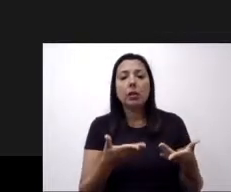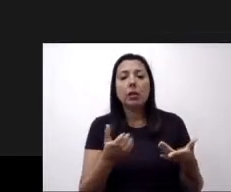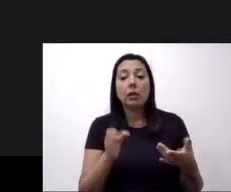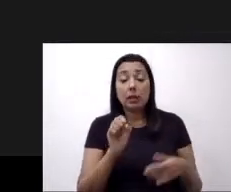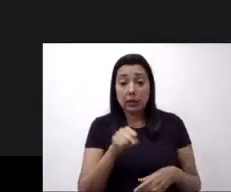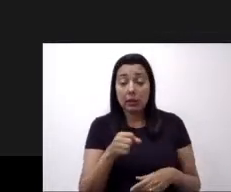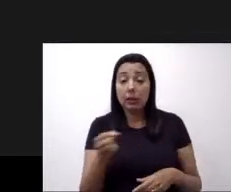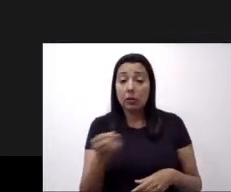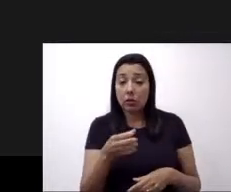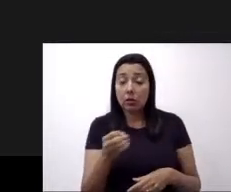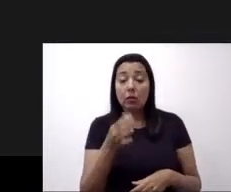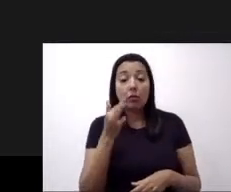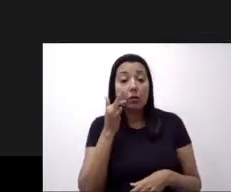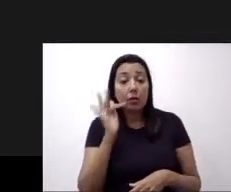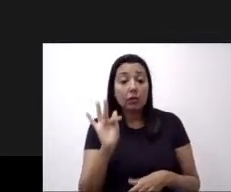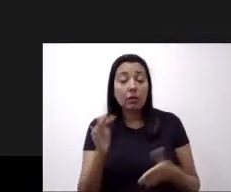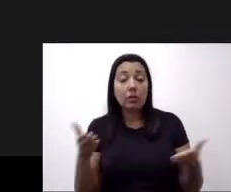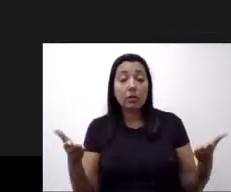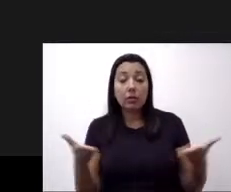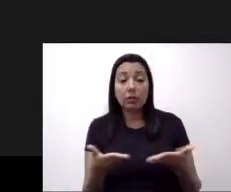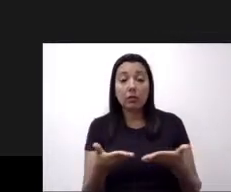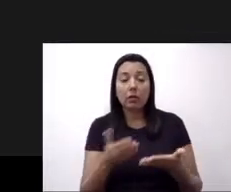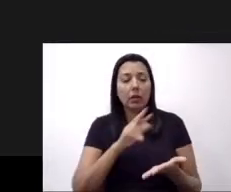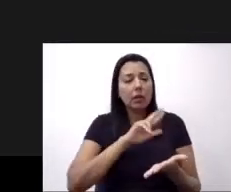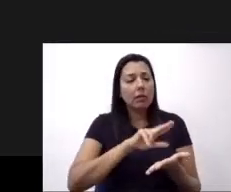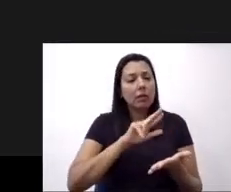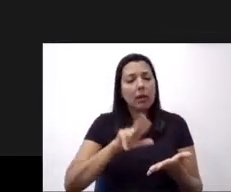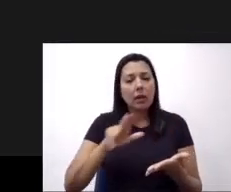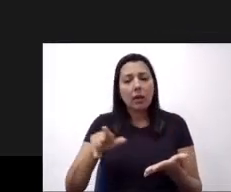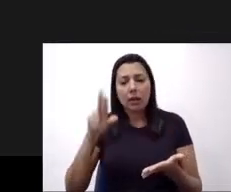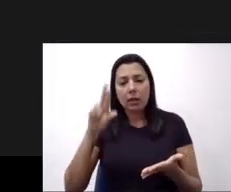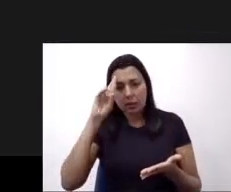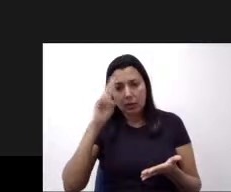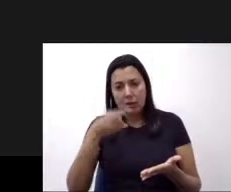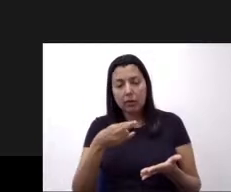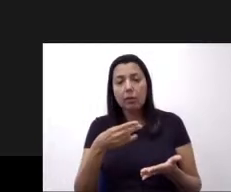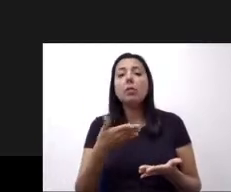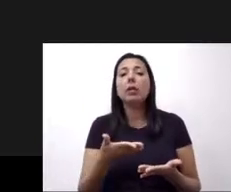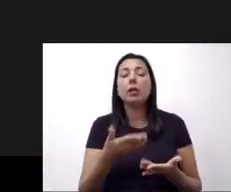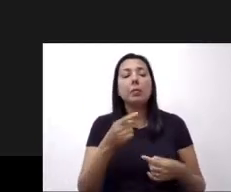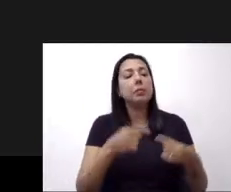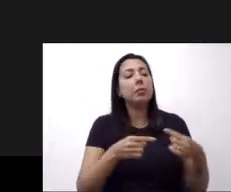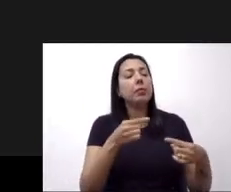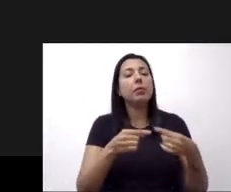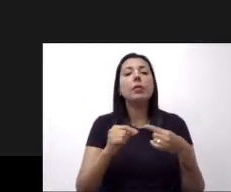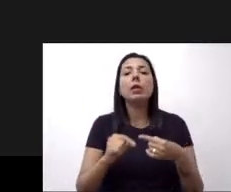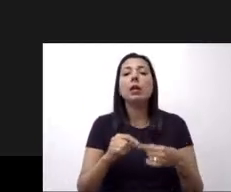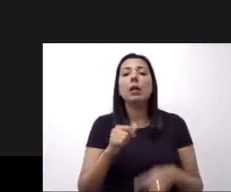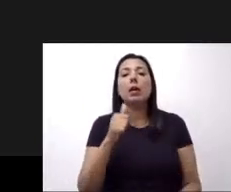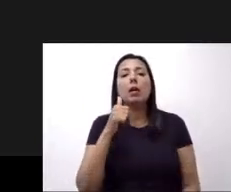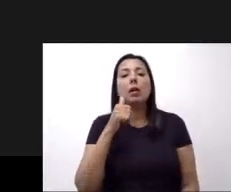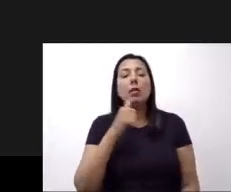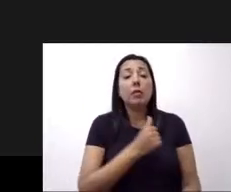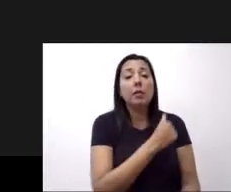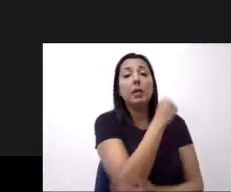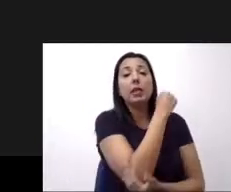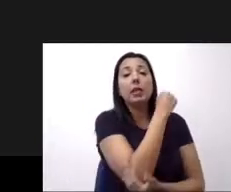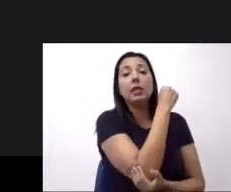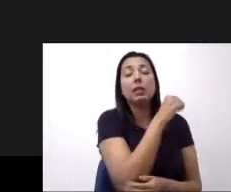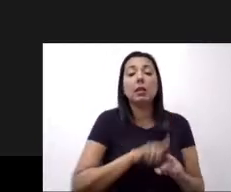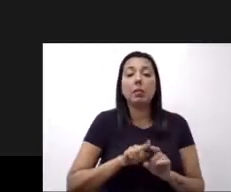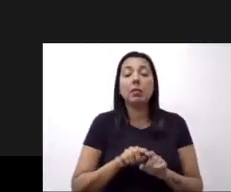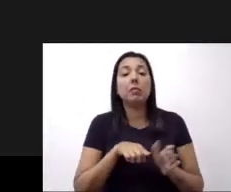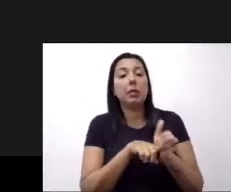reasons. On the one hand, feminist policy research has long considered that state was a